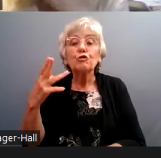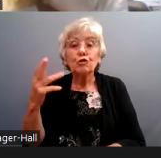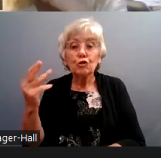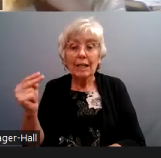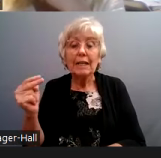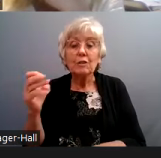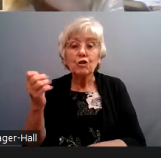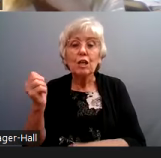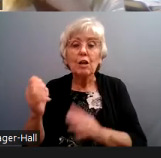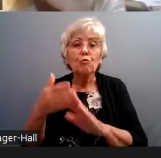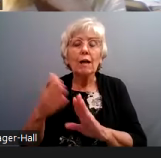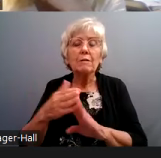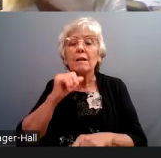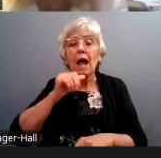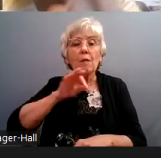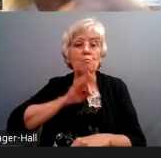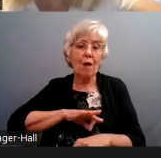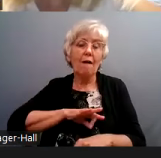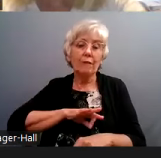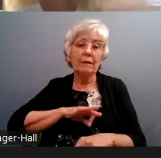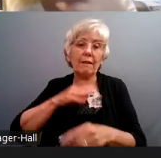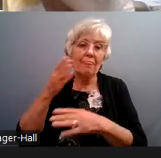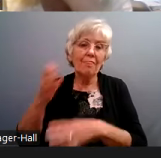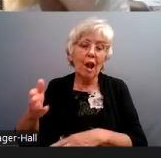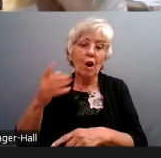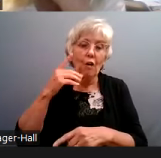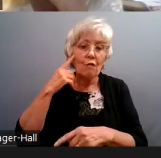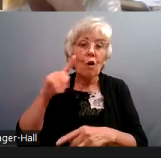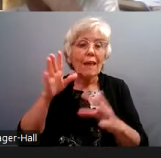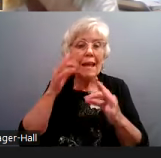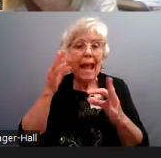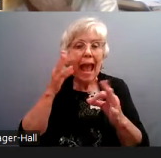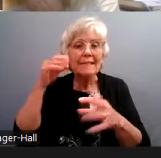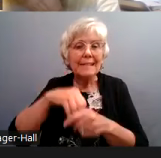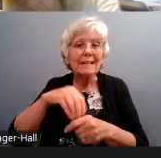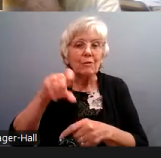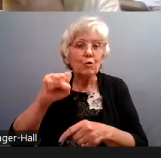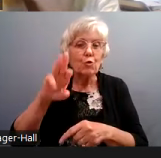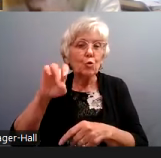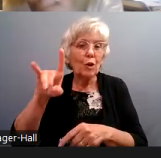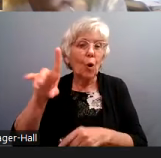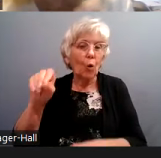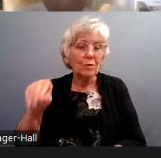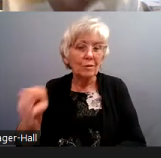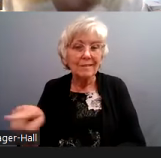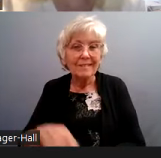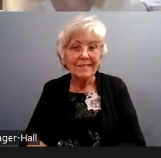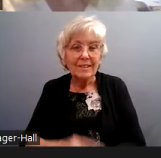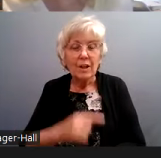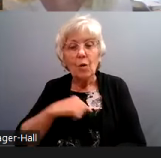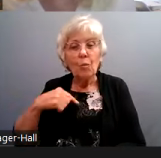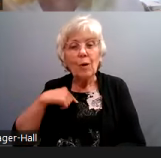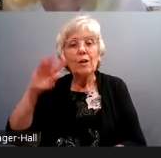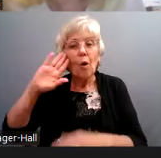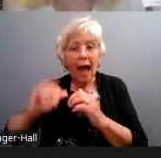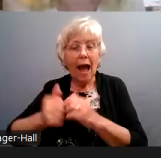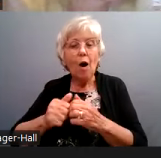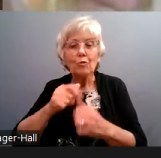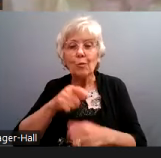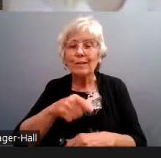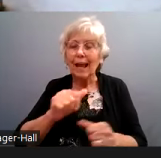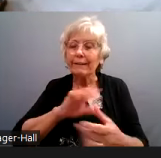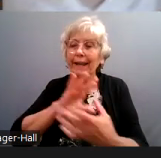nonprofit down there called Cats in the Studios. So she has connections. Oh, okay. Yeah, so let me know and I'll get you connected with her